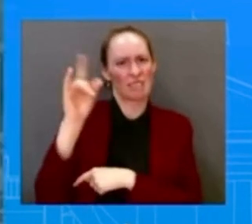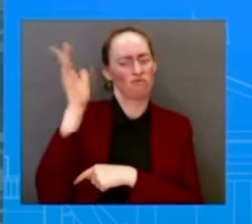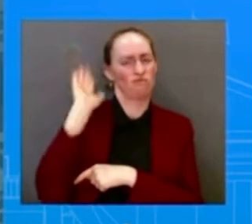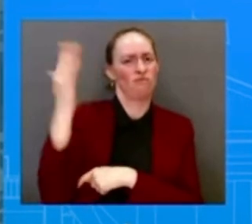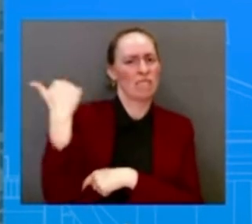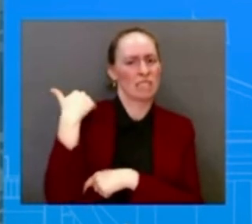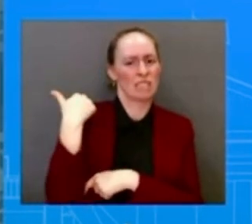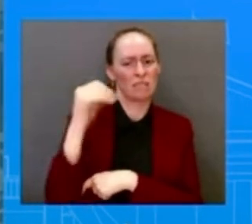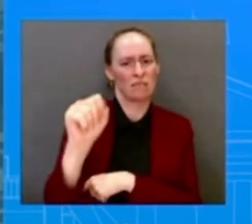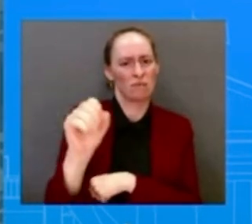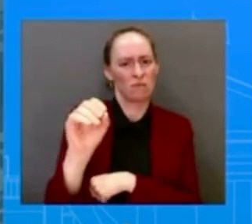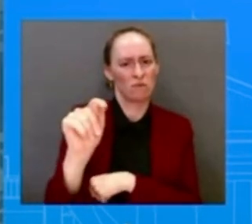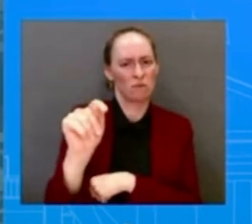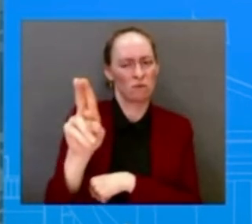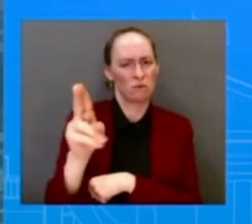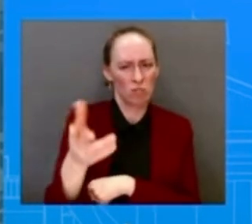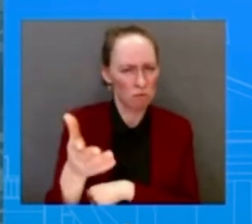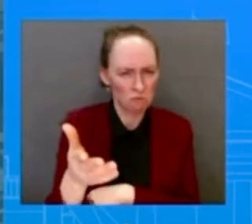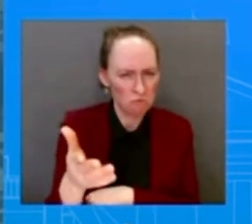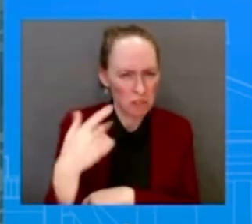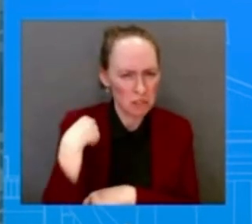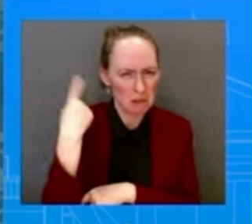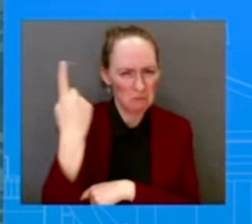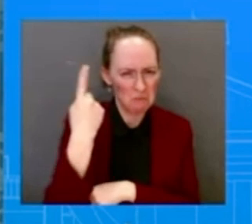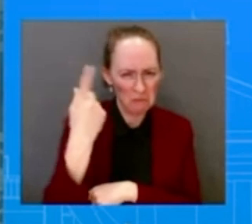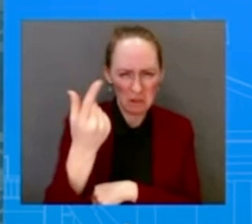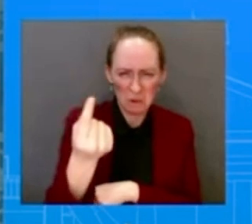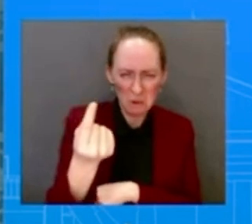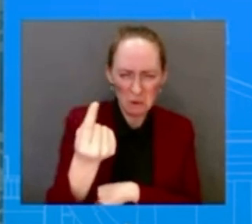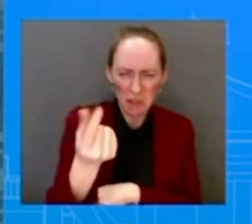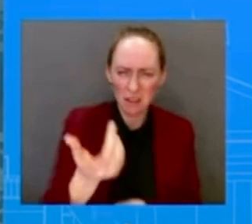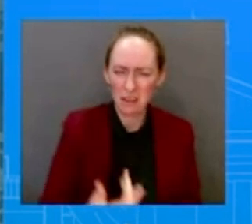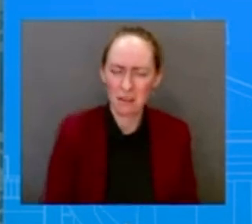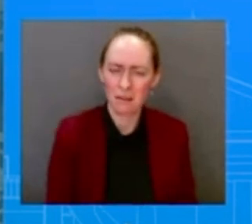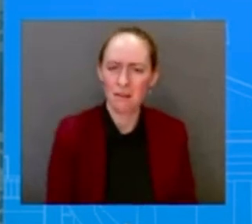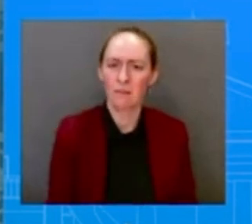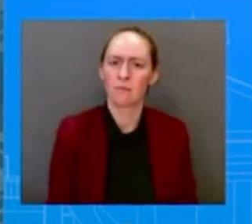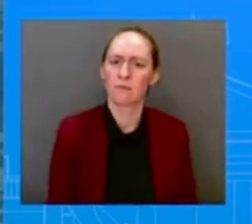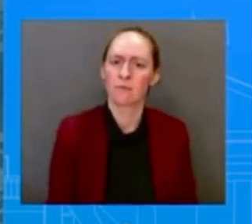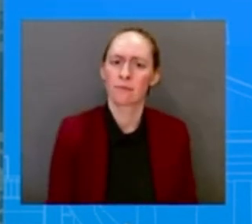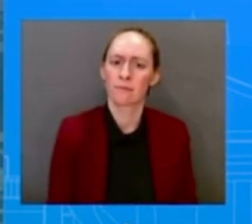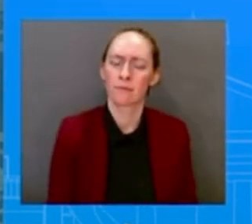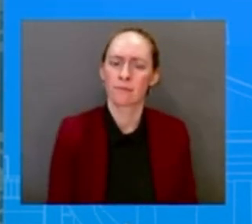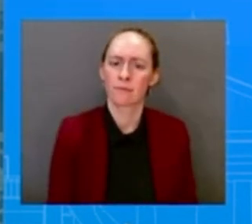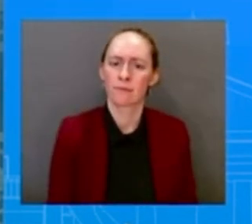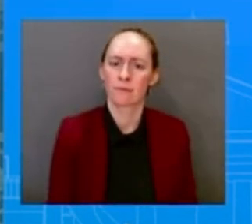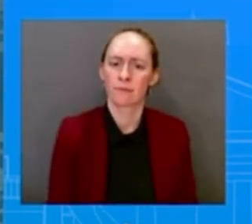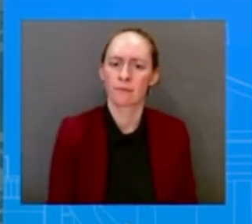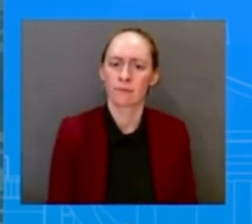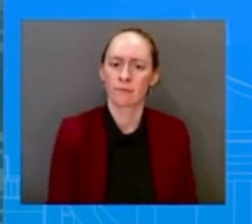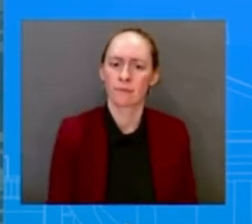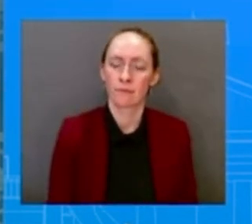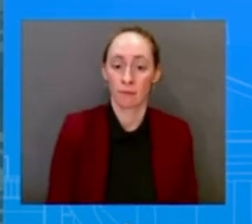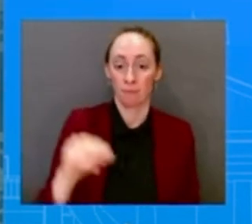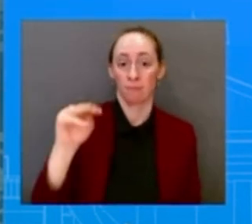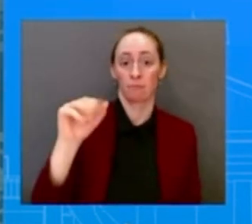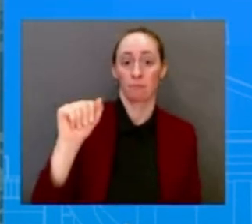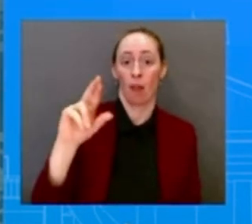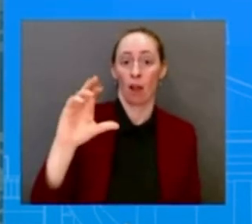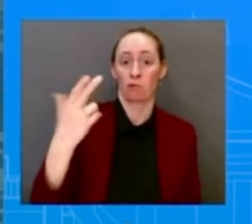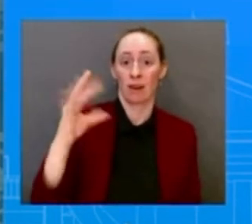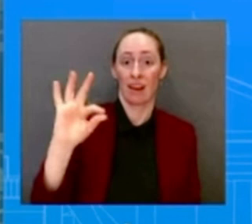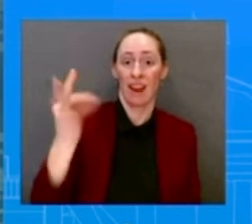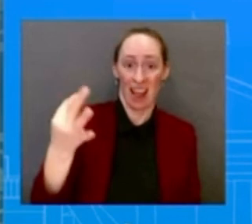So first and foremost, so folks know, March 9th, the president's going to be putting out his budget. We have asked the House